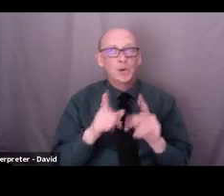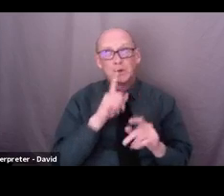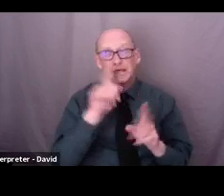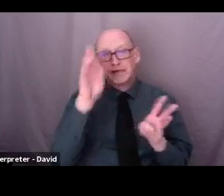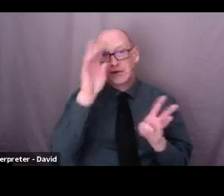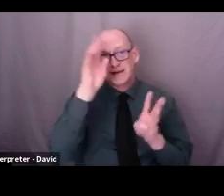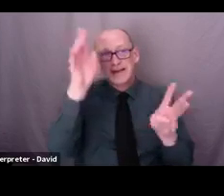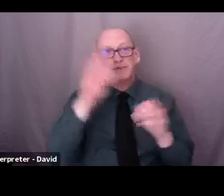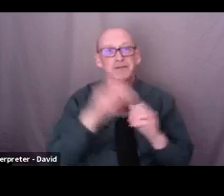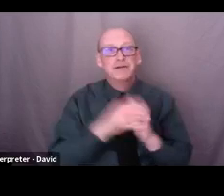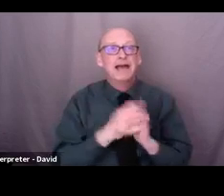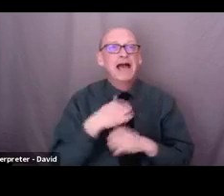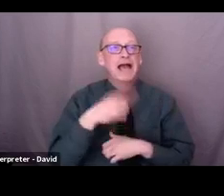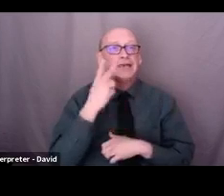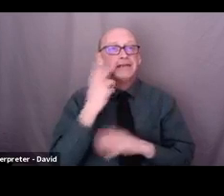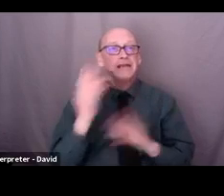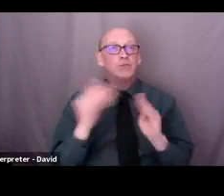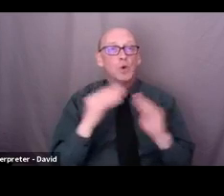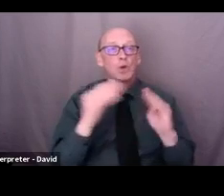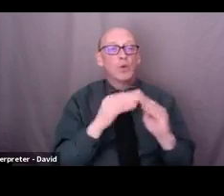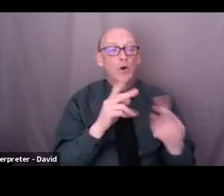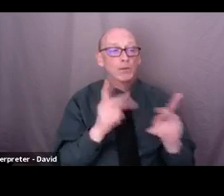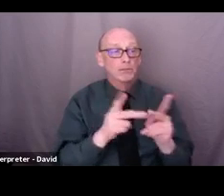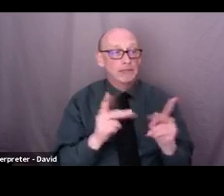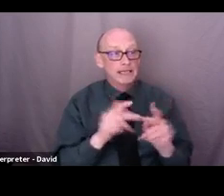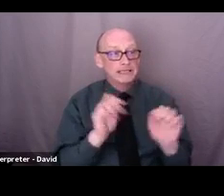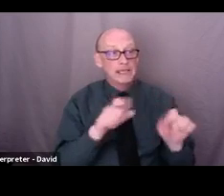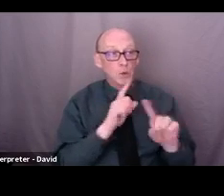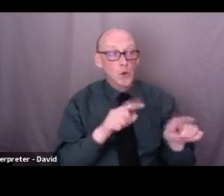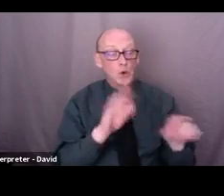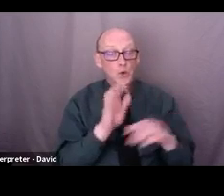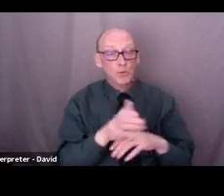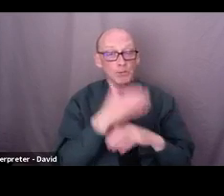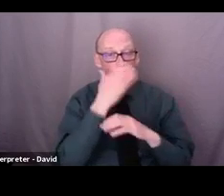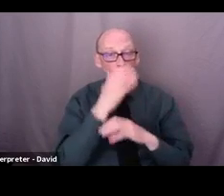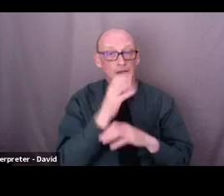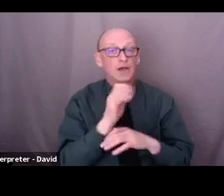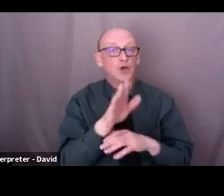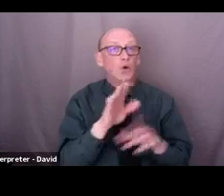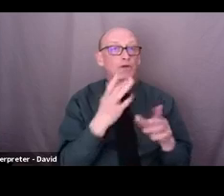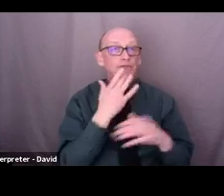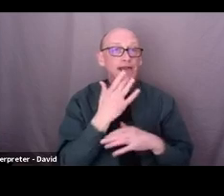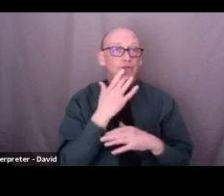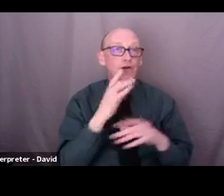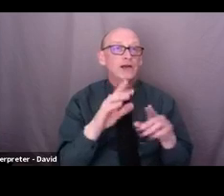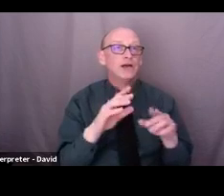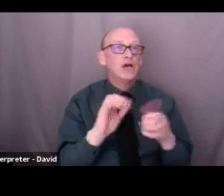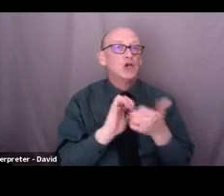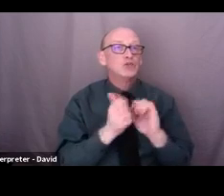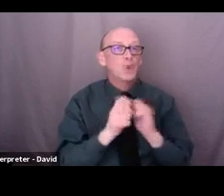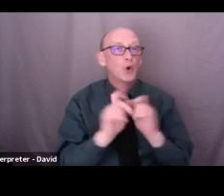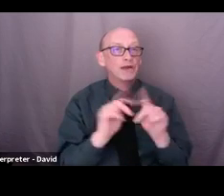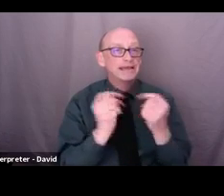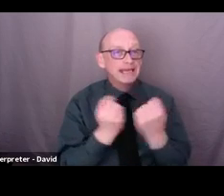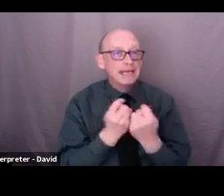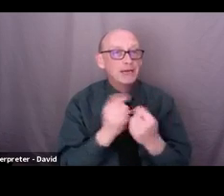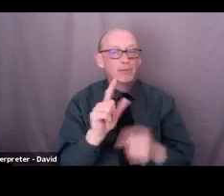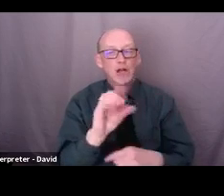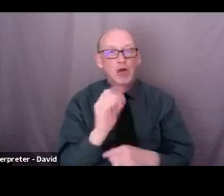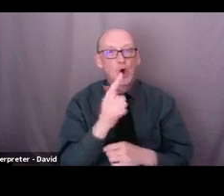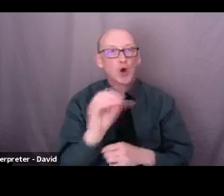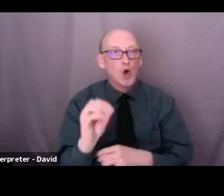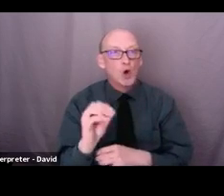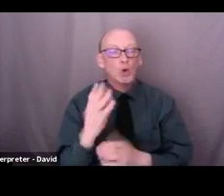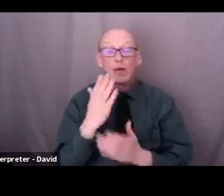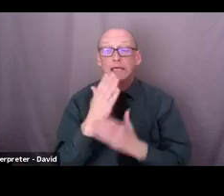I'm seeing more and more places where you can order masks with your favorite team logo. I believe there are some companies that are even offering company